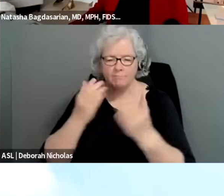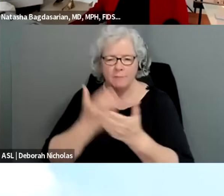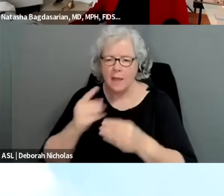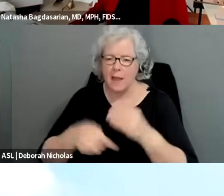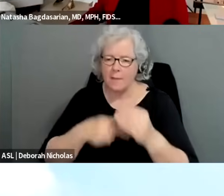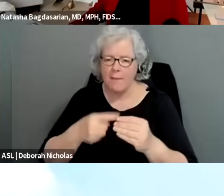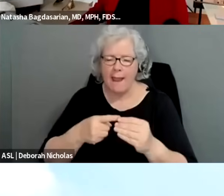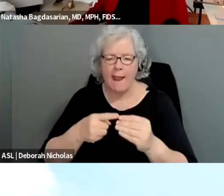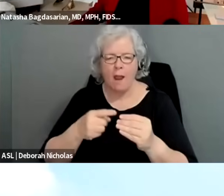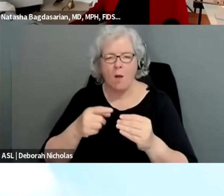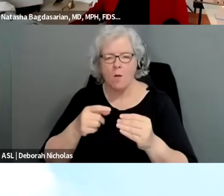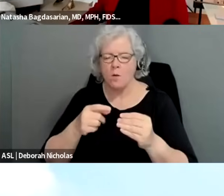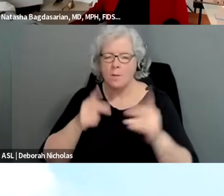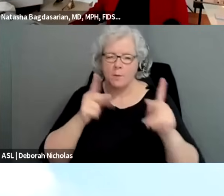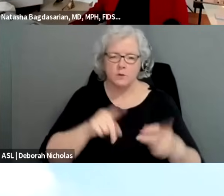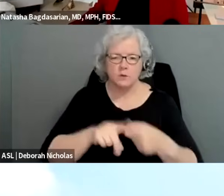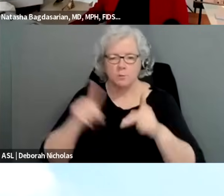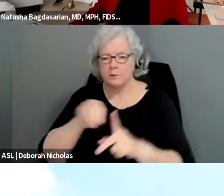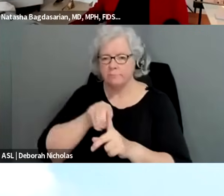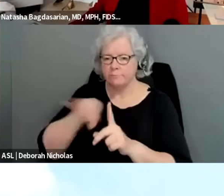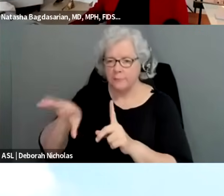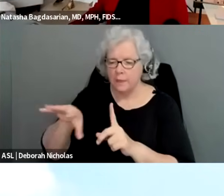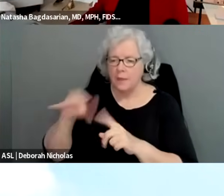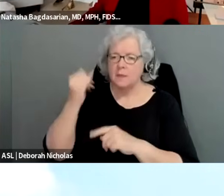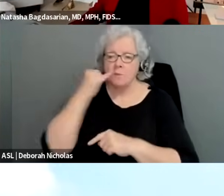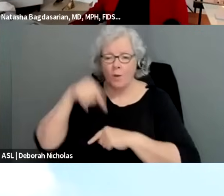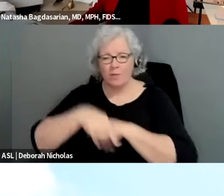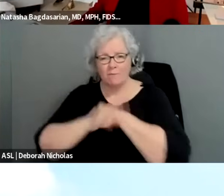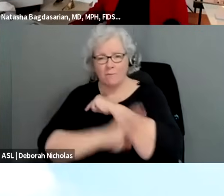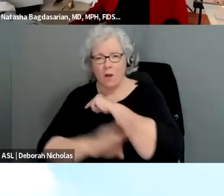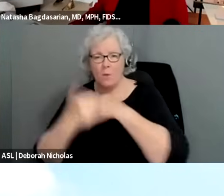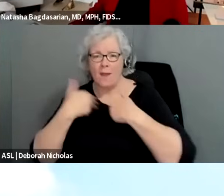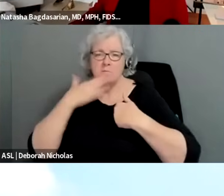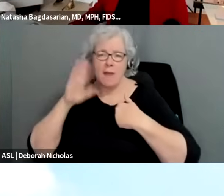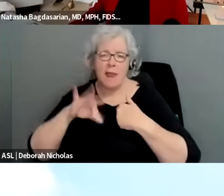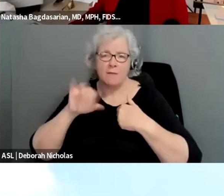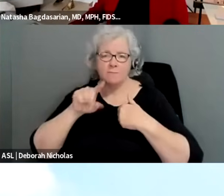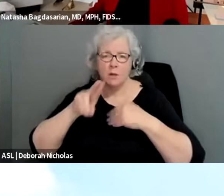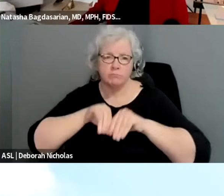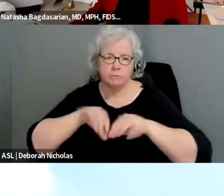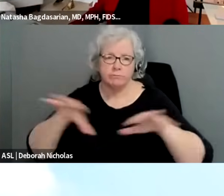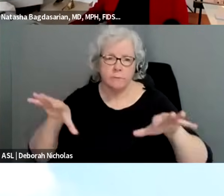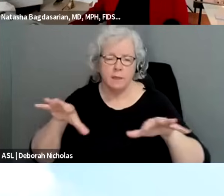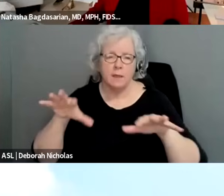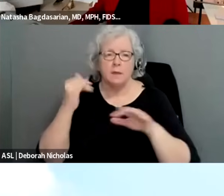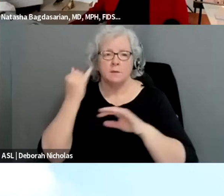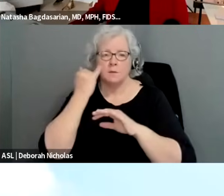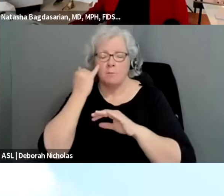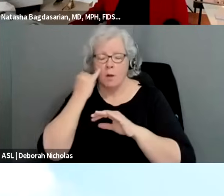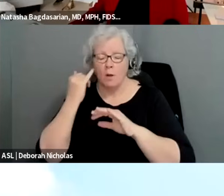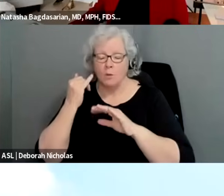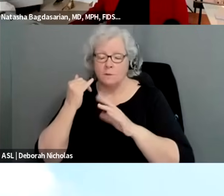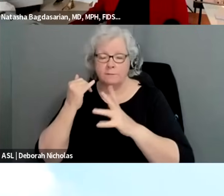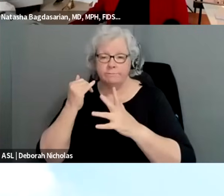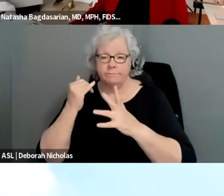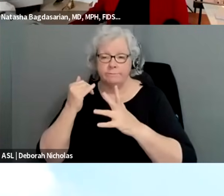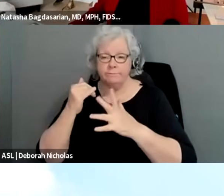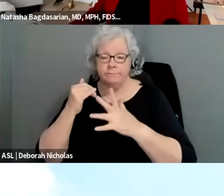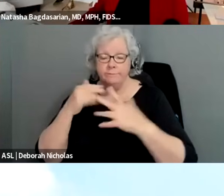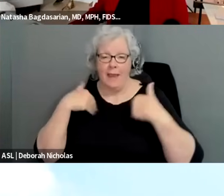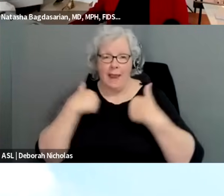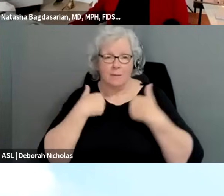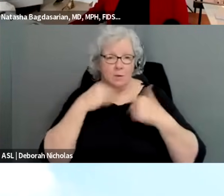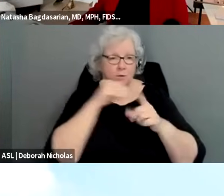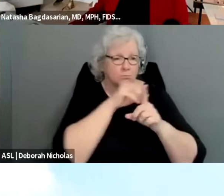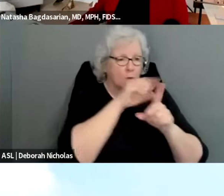flu season, say this fall, the number of people with influenza A and animal exposure, or who otherwise meet whatever